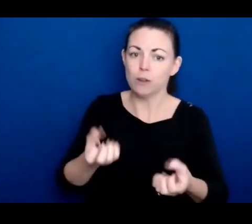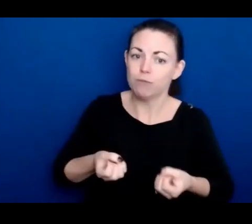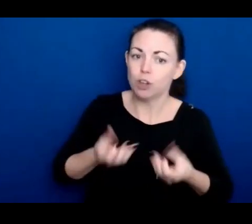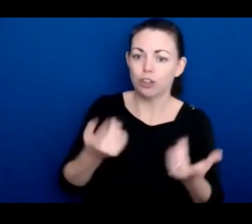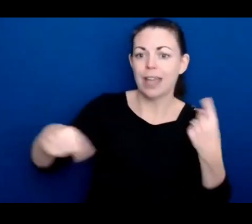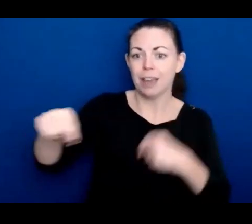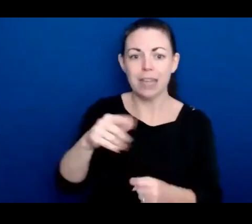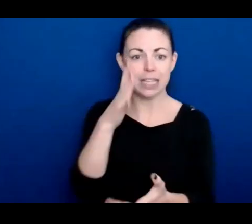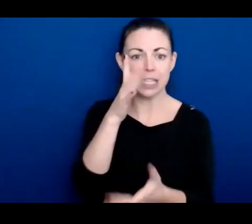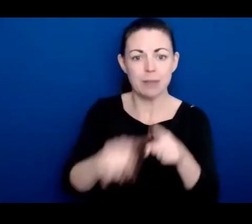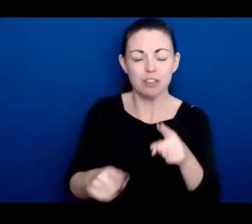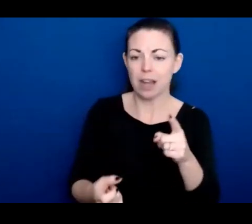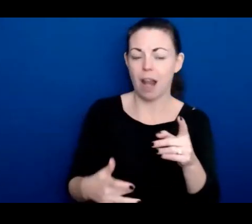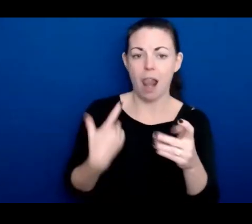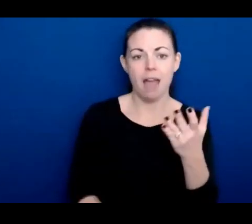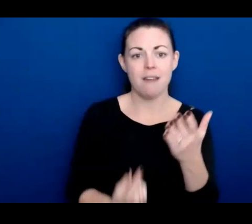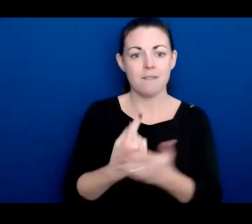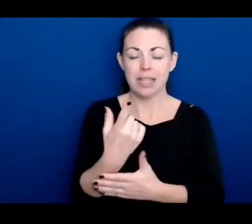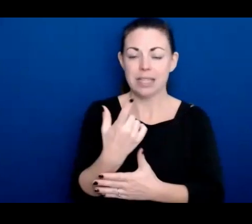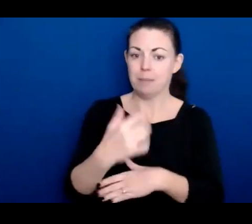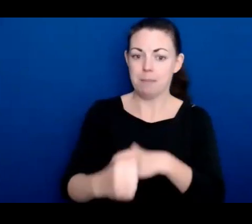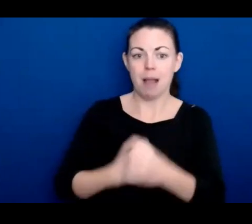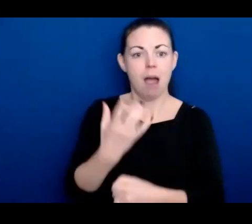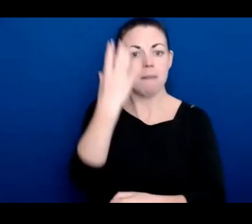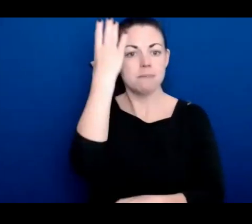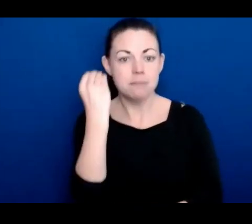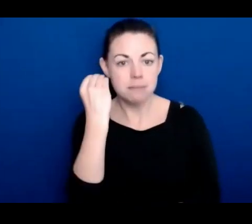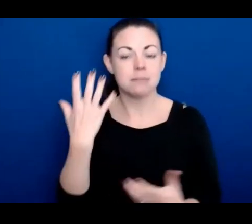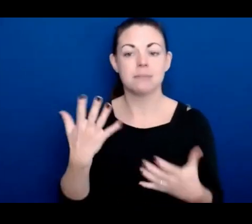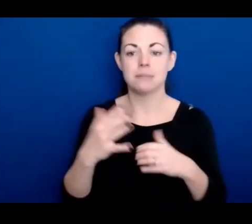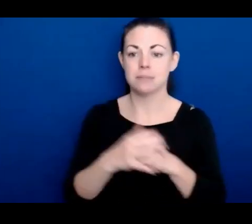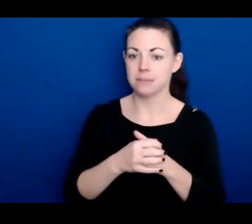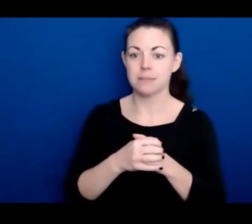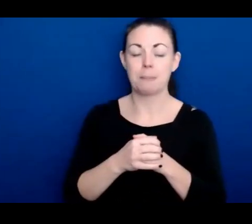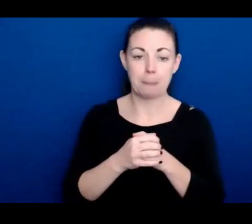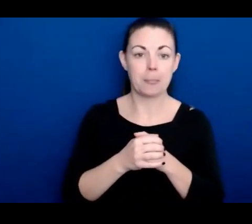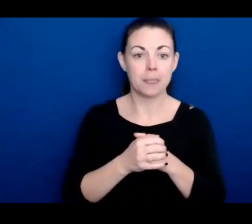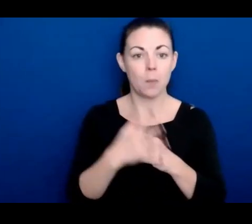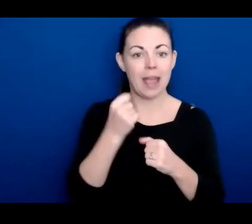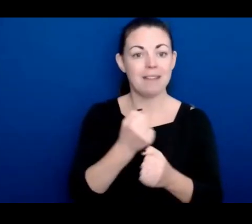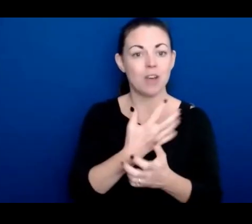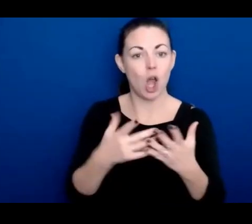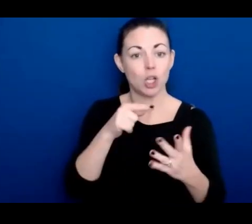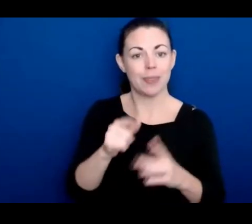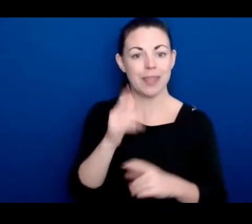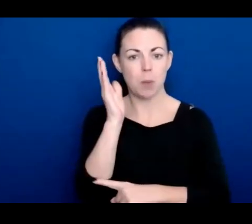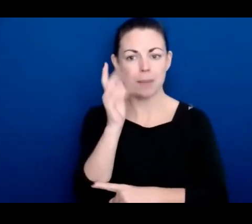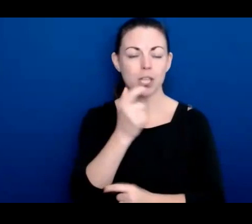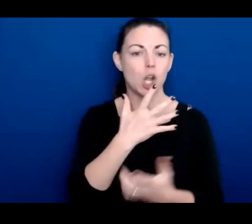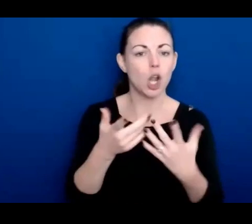life events that have caused hearing loss. And obviously what we generally get on these webinars is a lot of people tune in